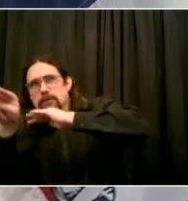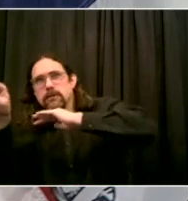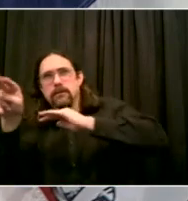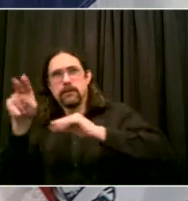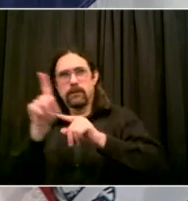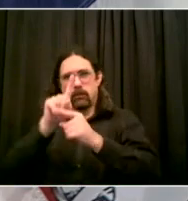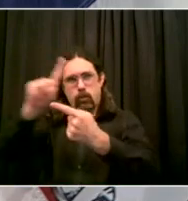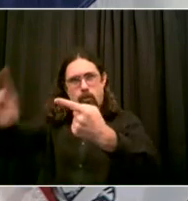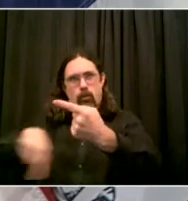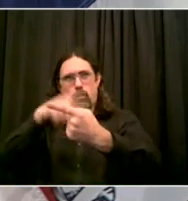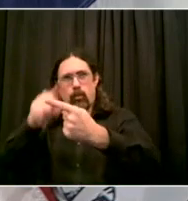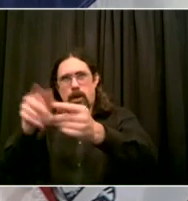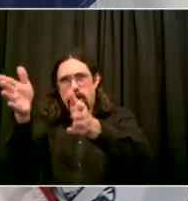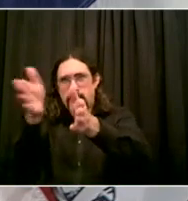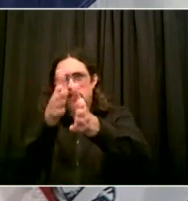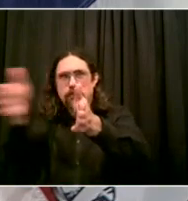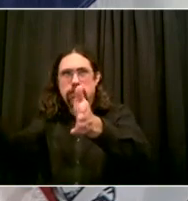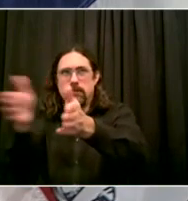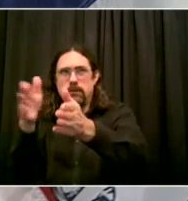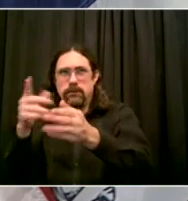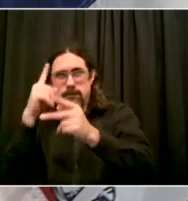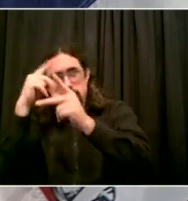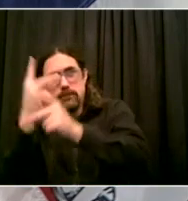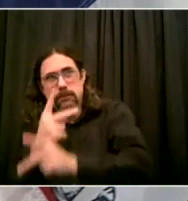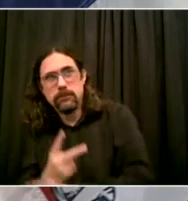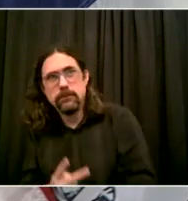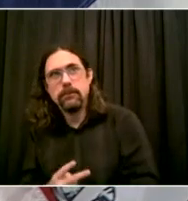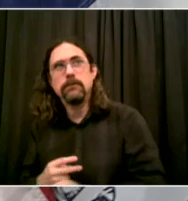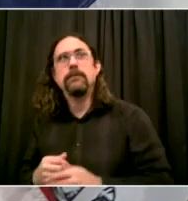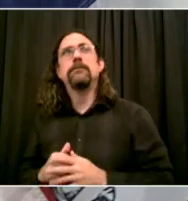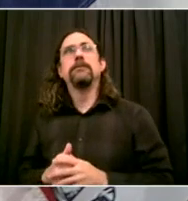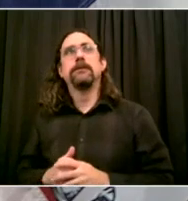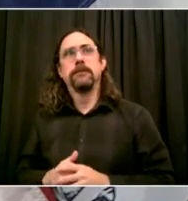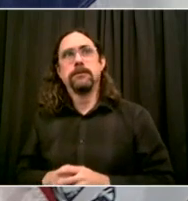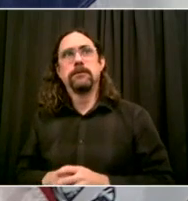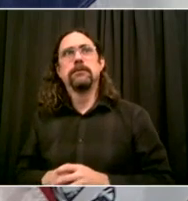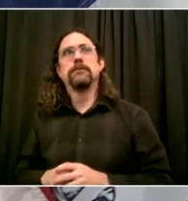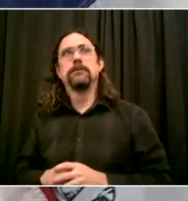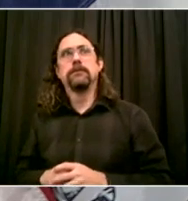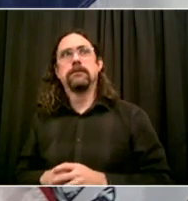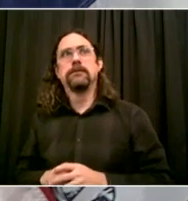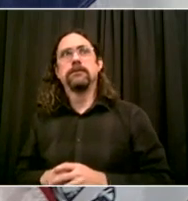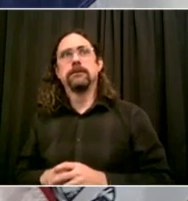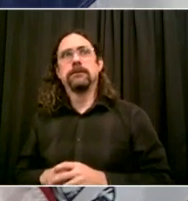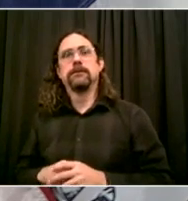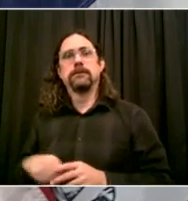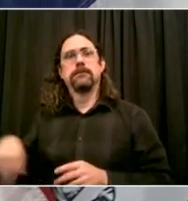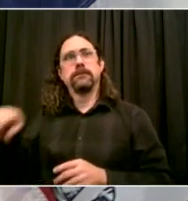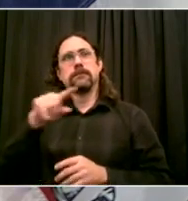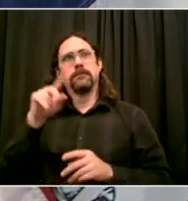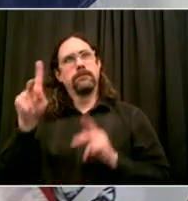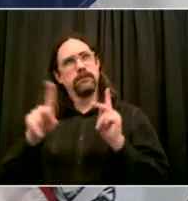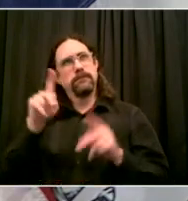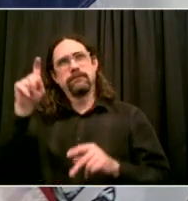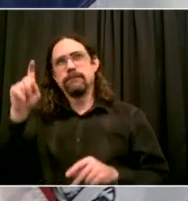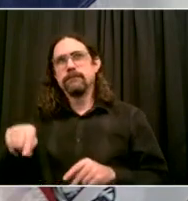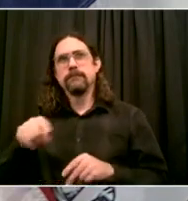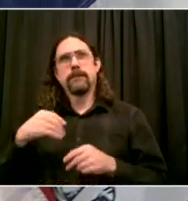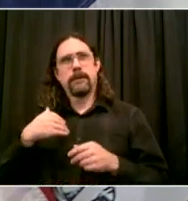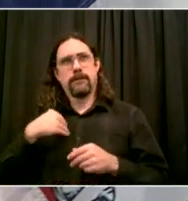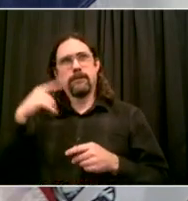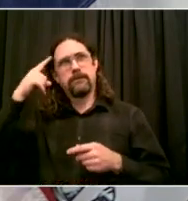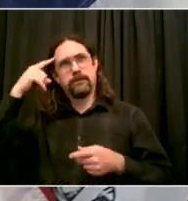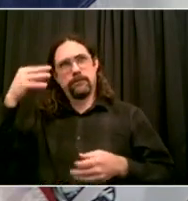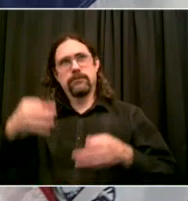of the people, meaning it is not something that happens to us and we have no impact on. That's the whole story of the difference between March